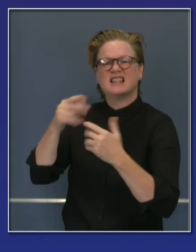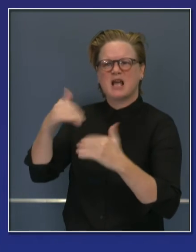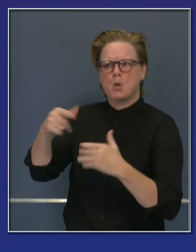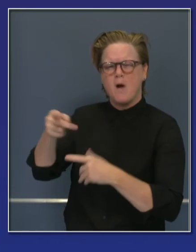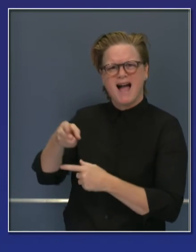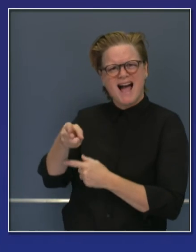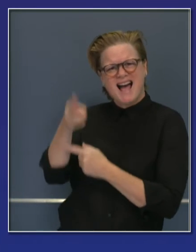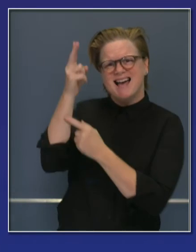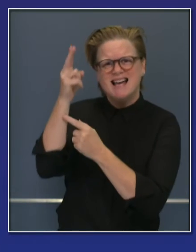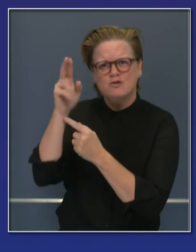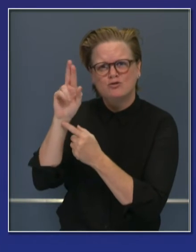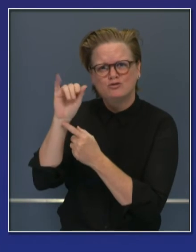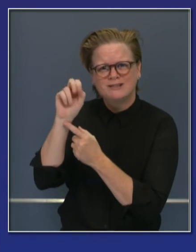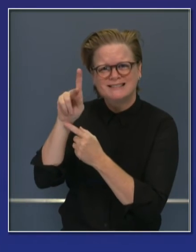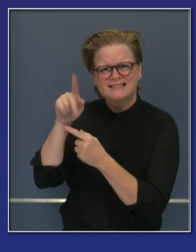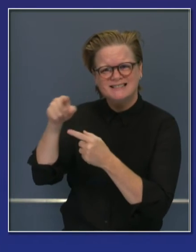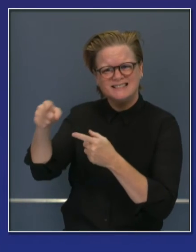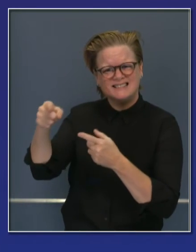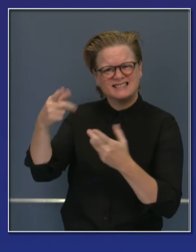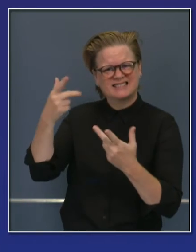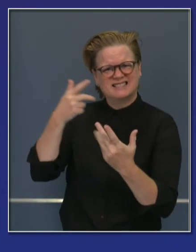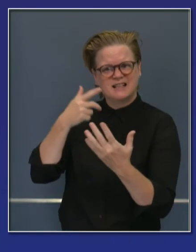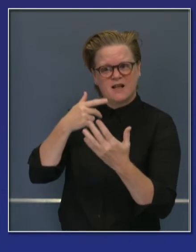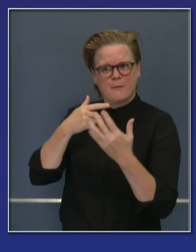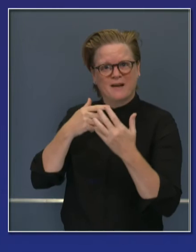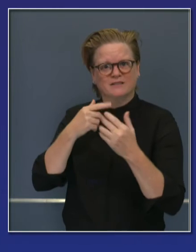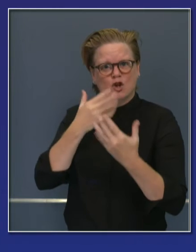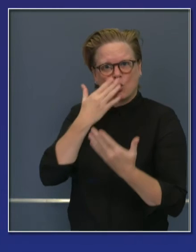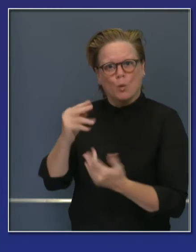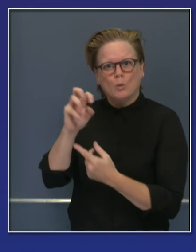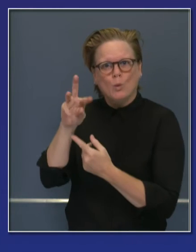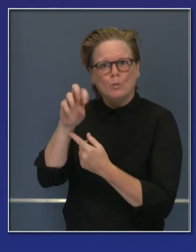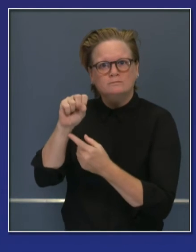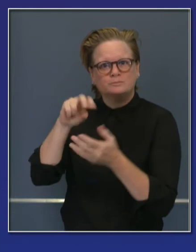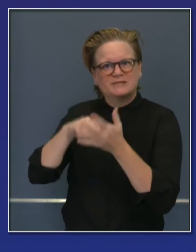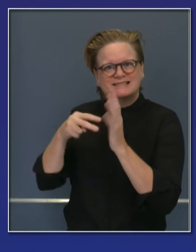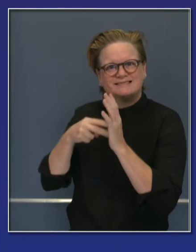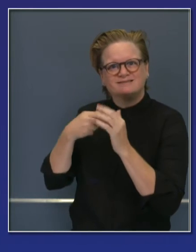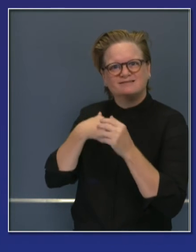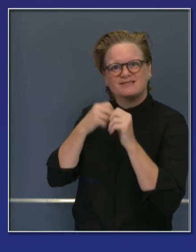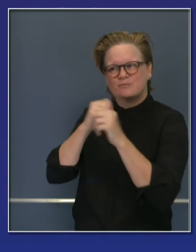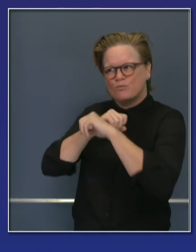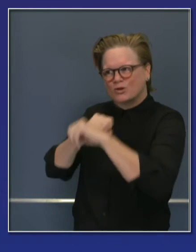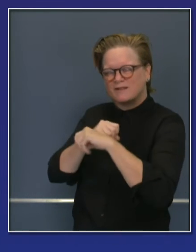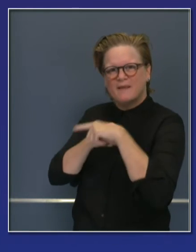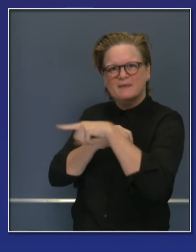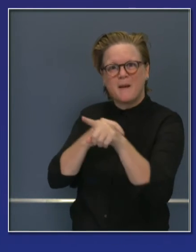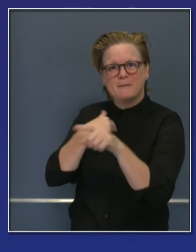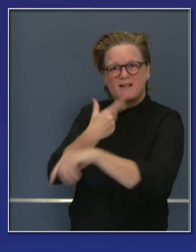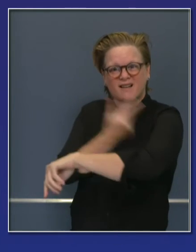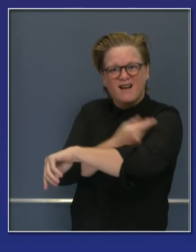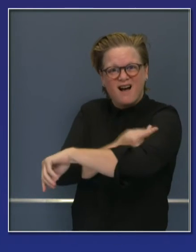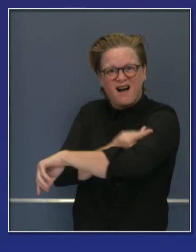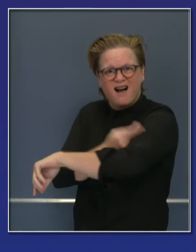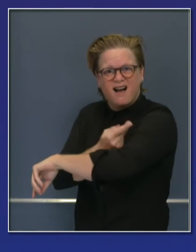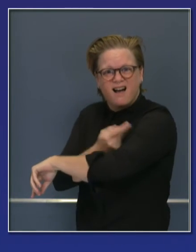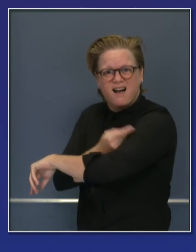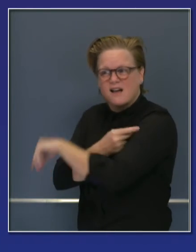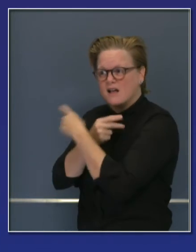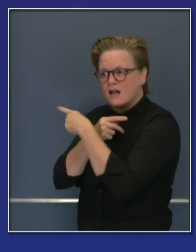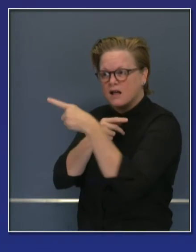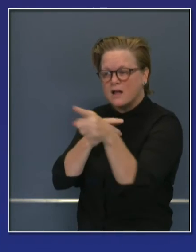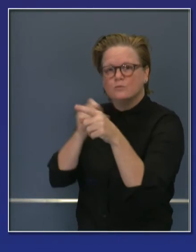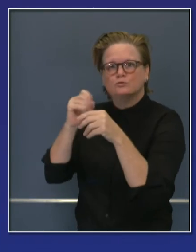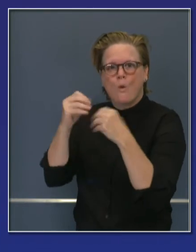for our communities. And it tells me and tells us that the dependence on continuing to keep our guard